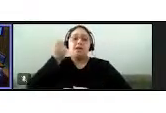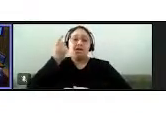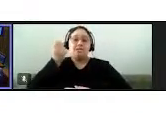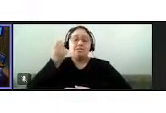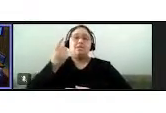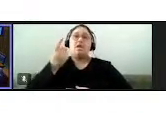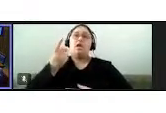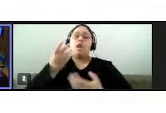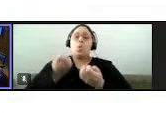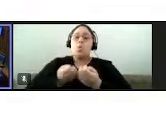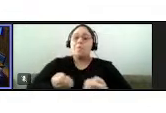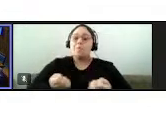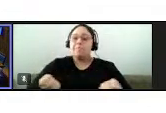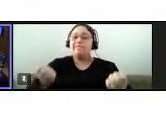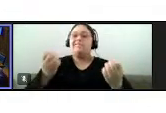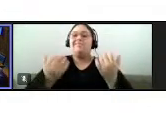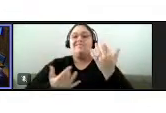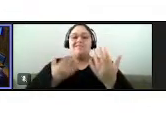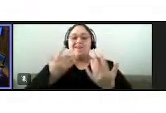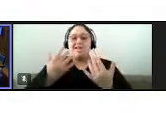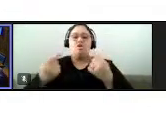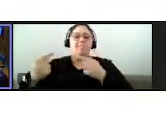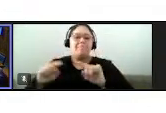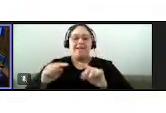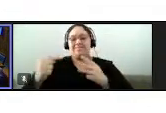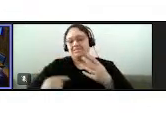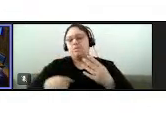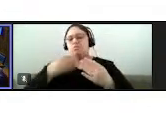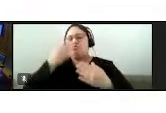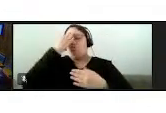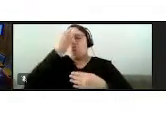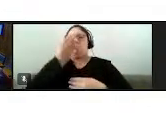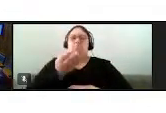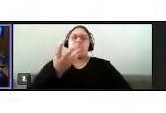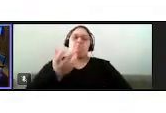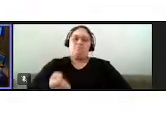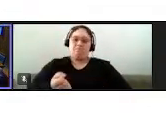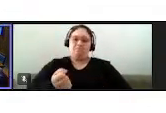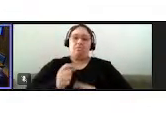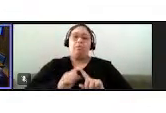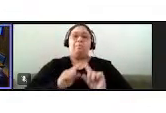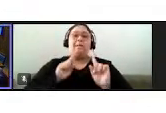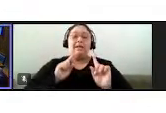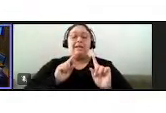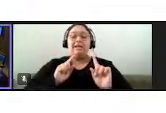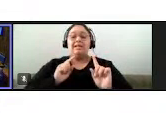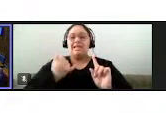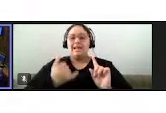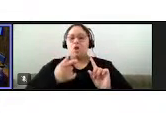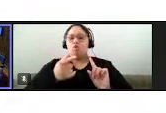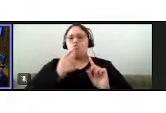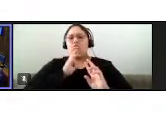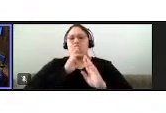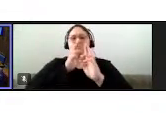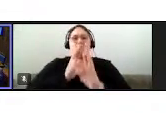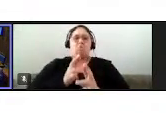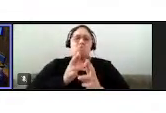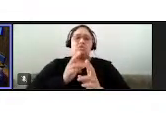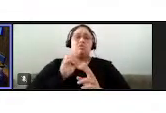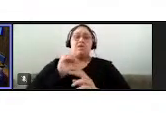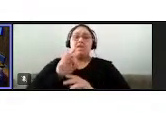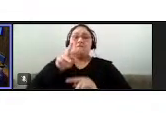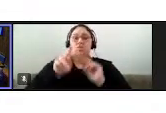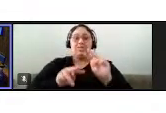the equipment for fire compliance is already there. but you have a report. That means when you